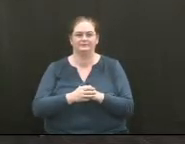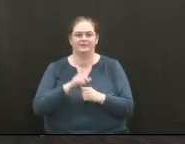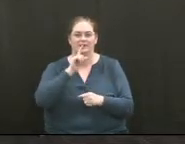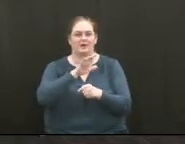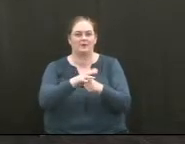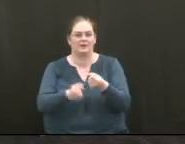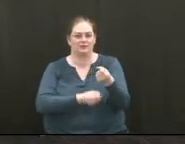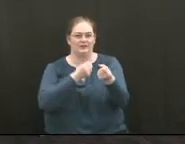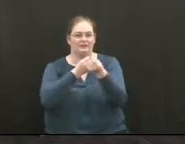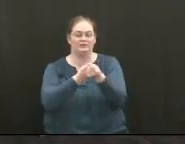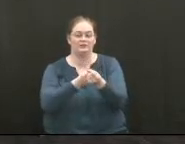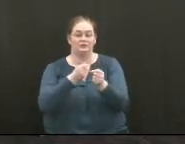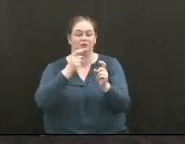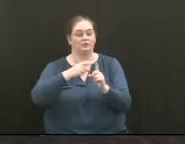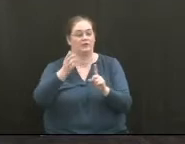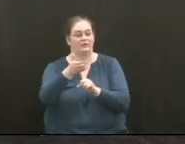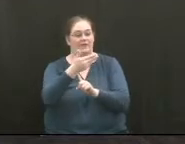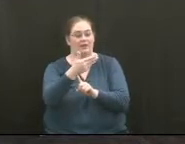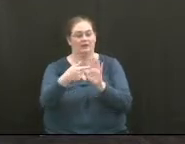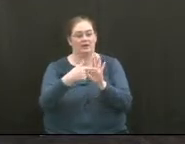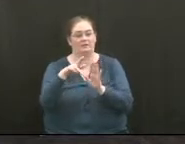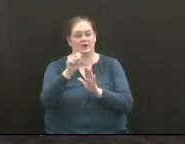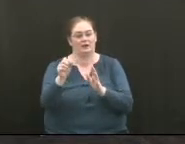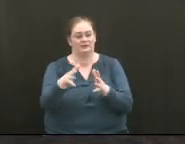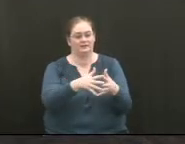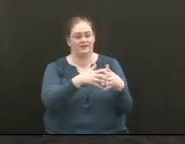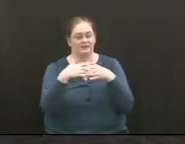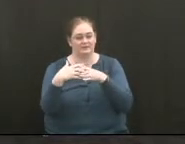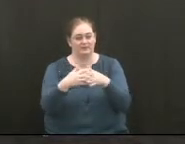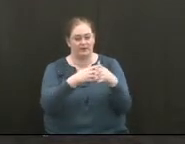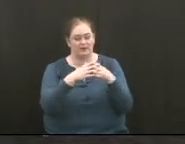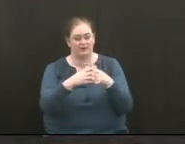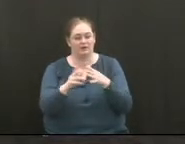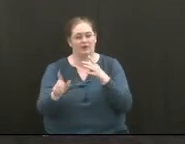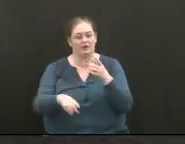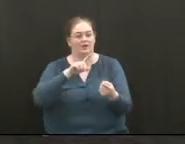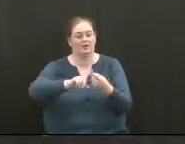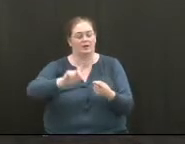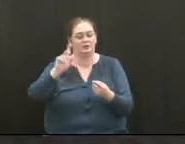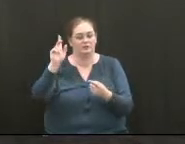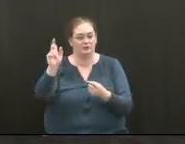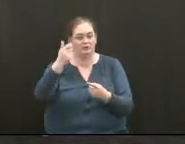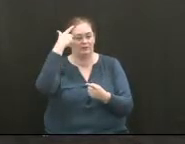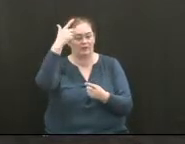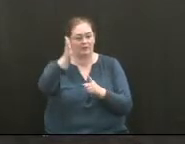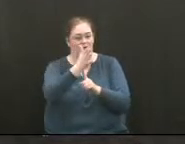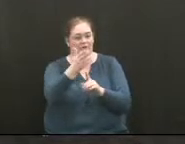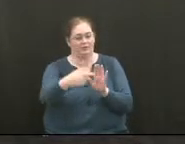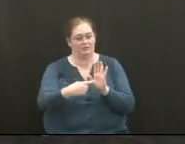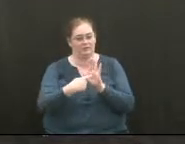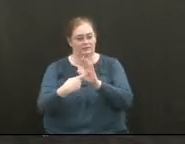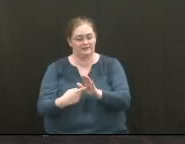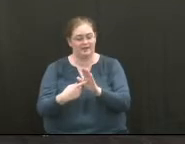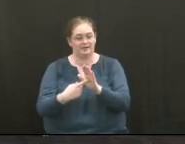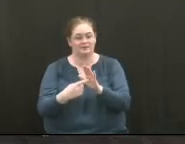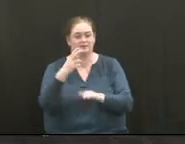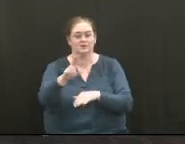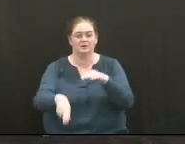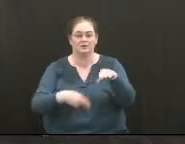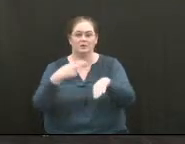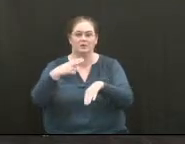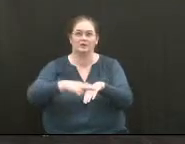I pledge allegiance to the flag of the United States of America and to the republic for which it